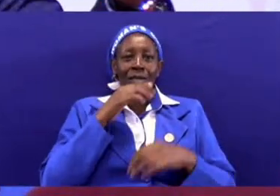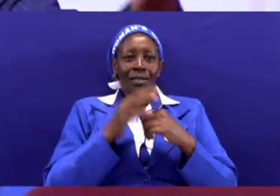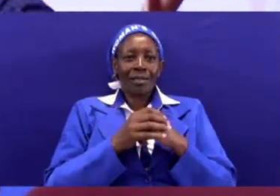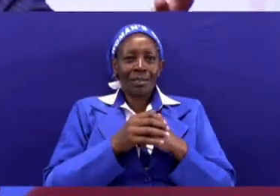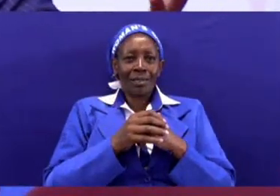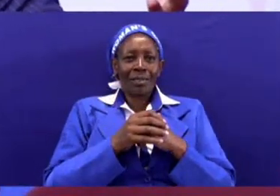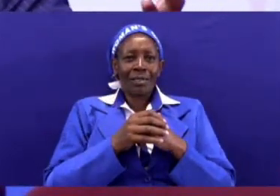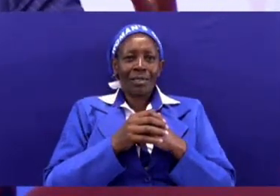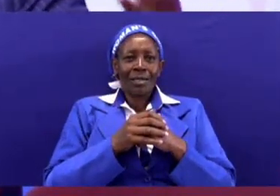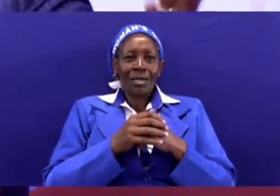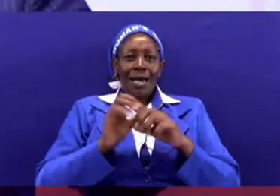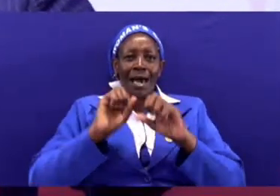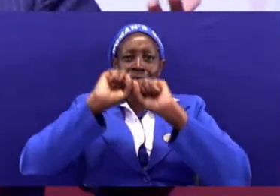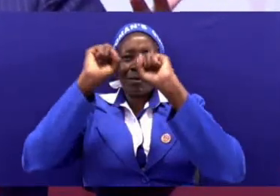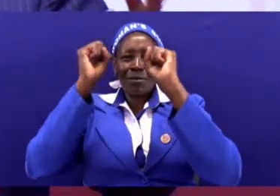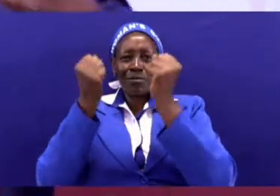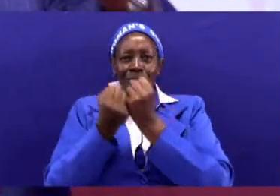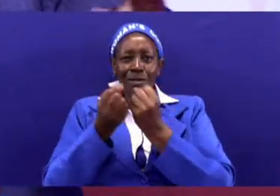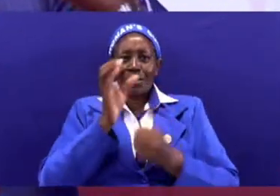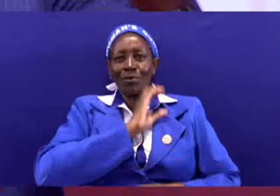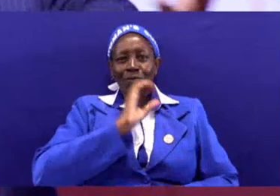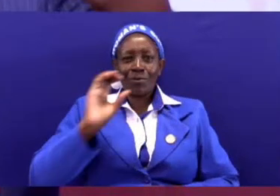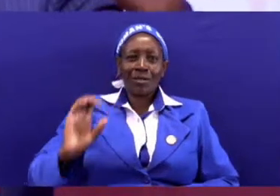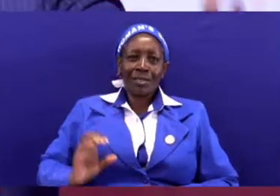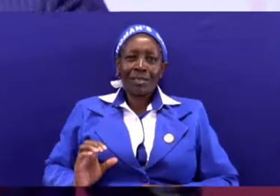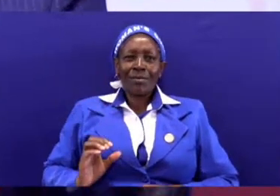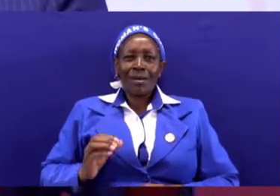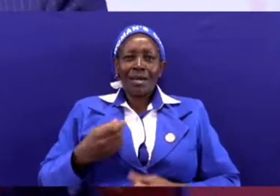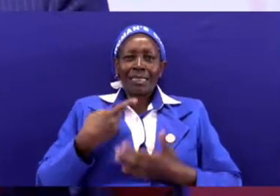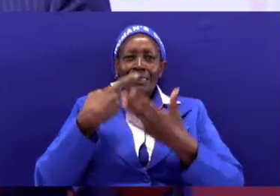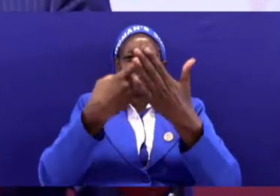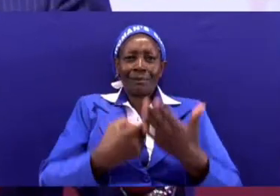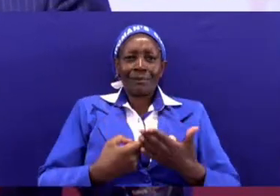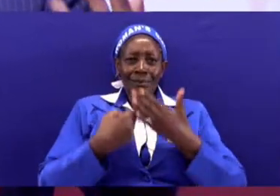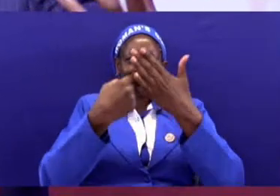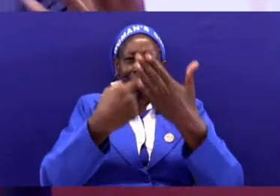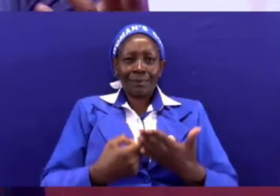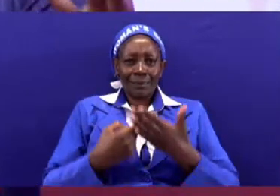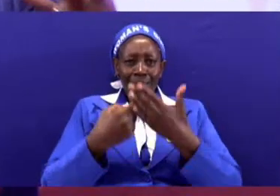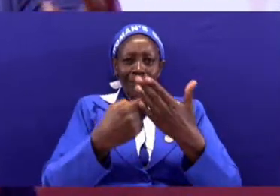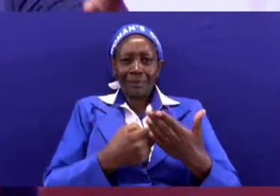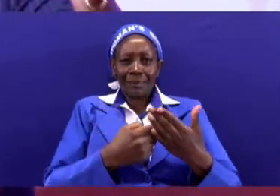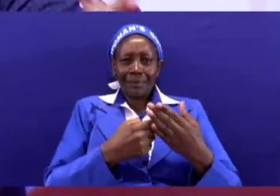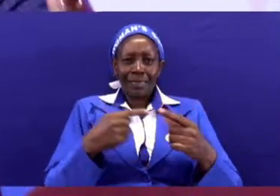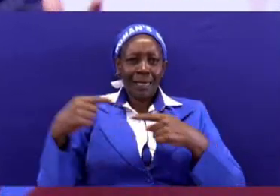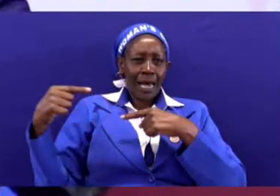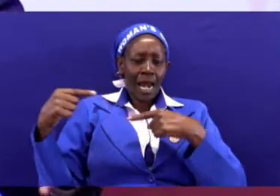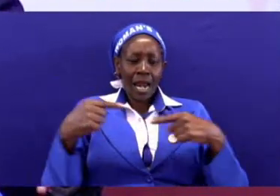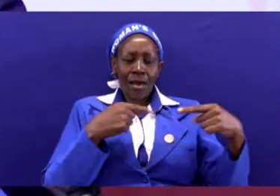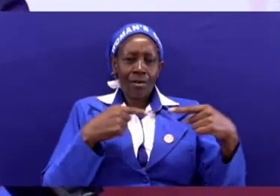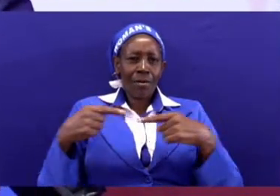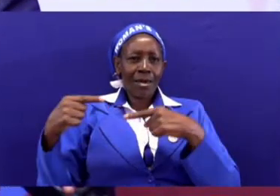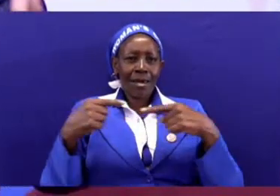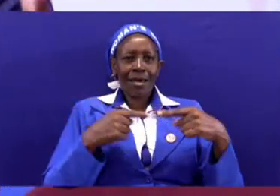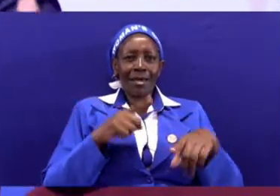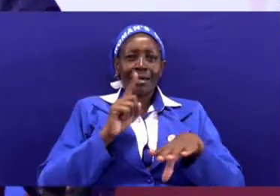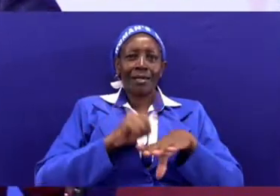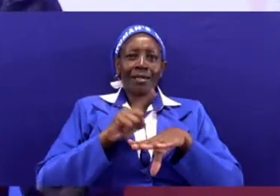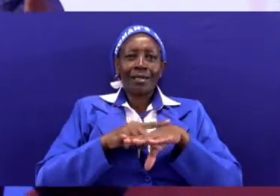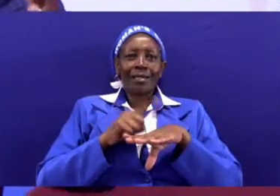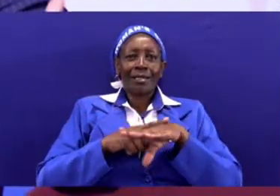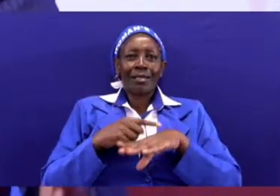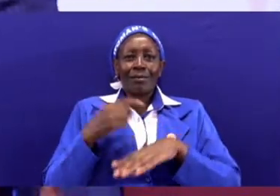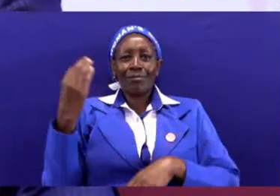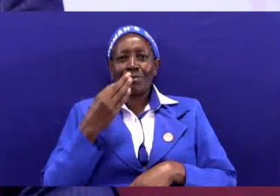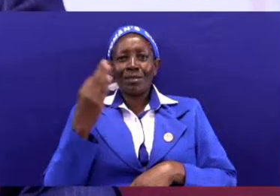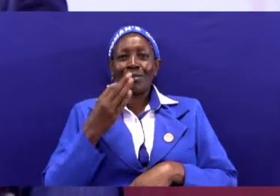the community of Christians in Corinth, and they were debating and arguing. I think Paul, when he preaches, I usually want to come to